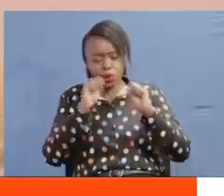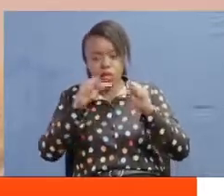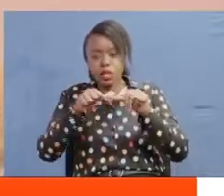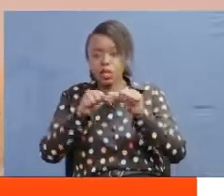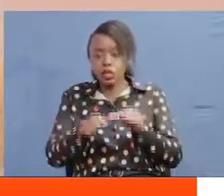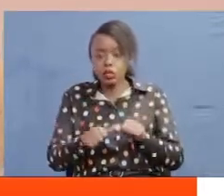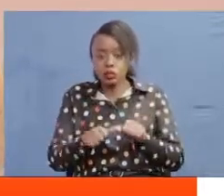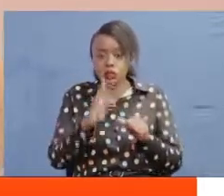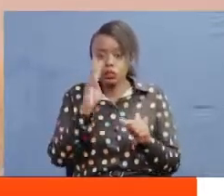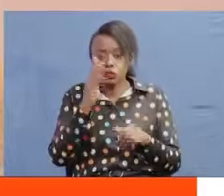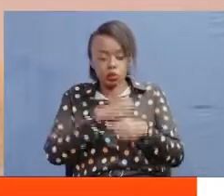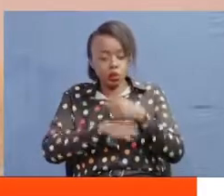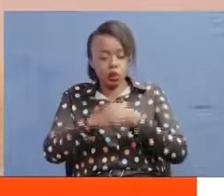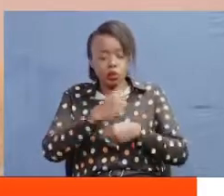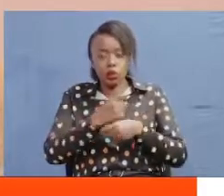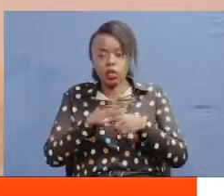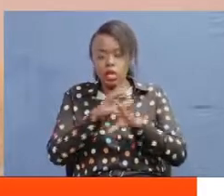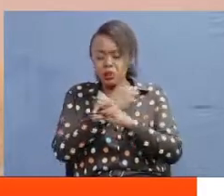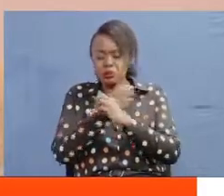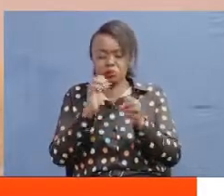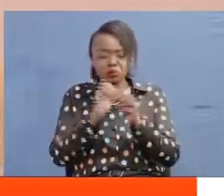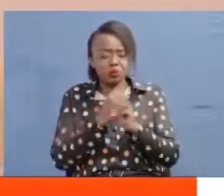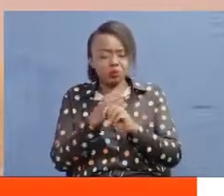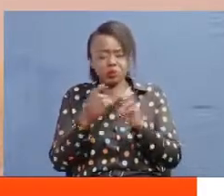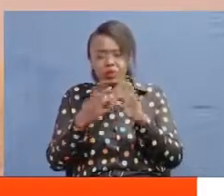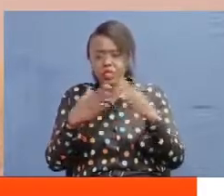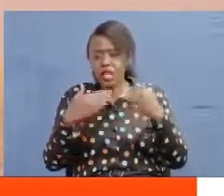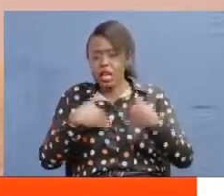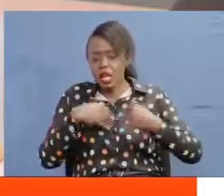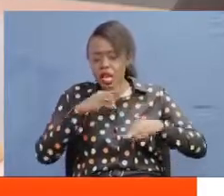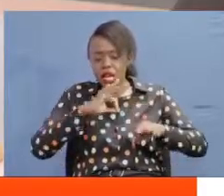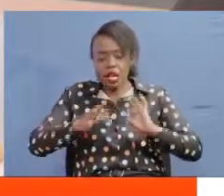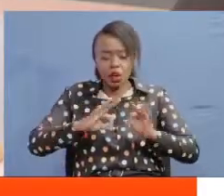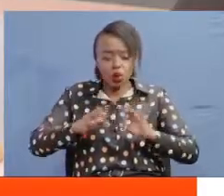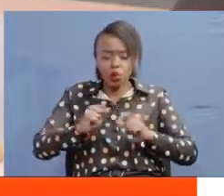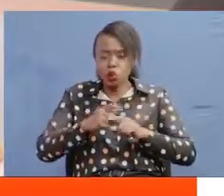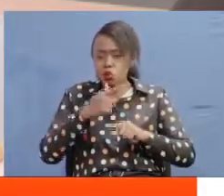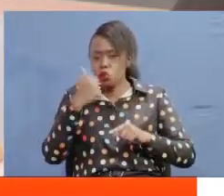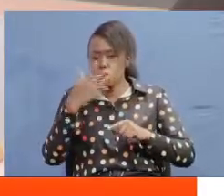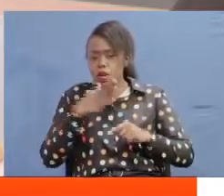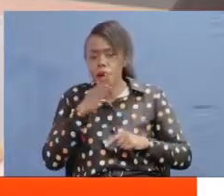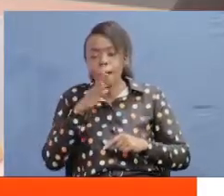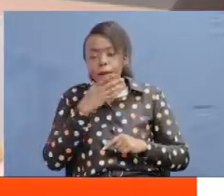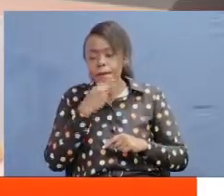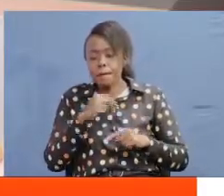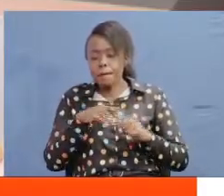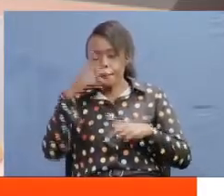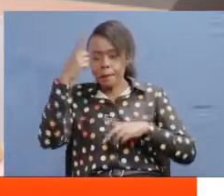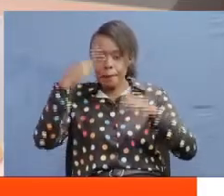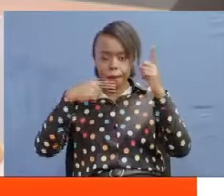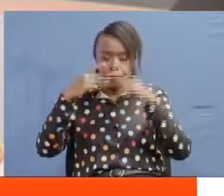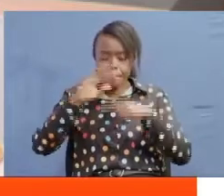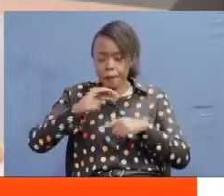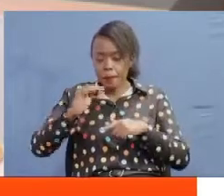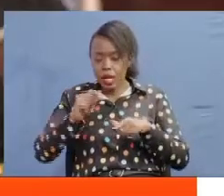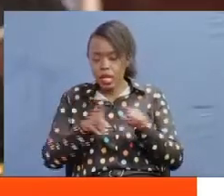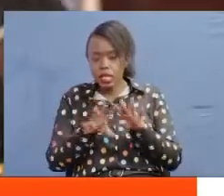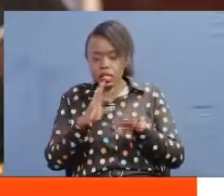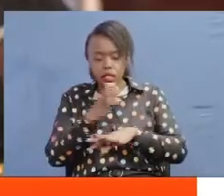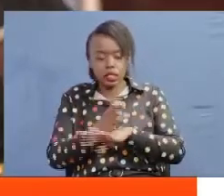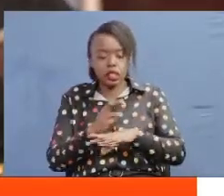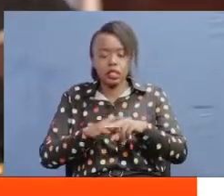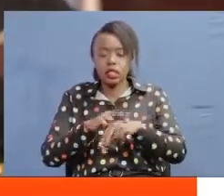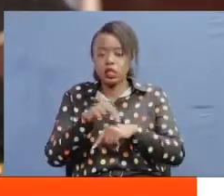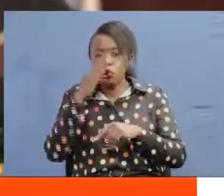For decades, it has been impossible to find justice for the slain men in the Muslim community. The religious